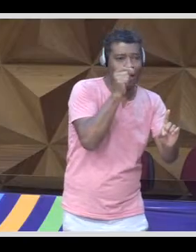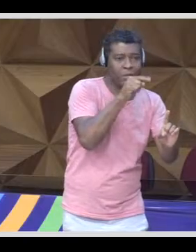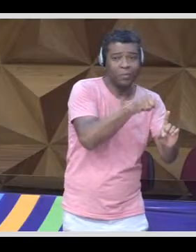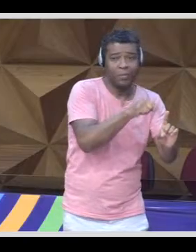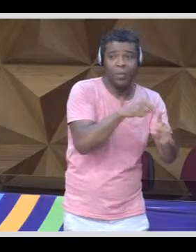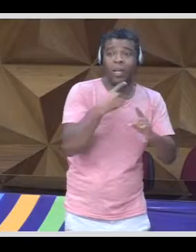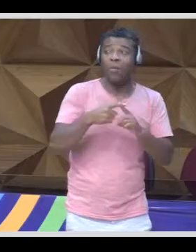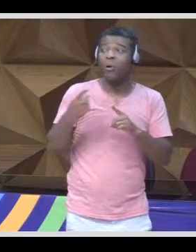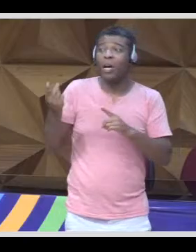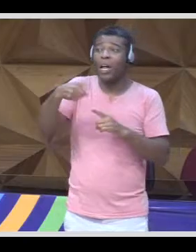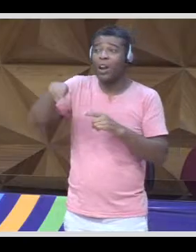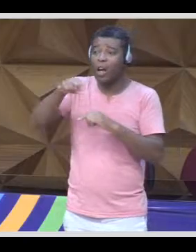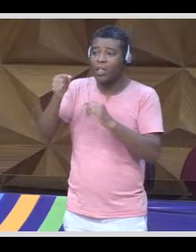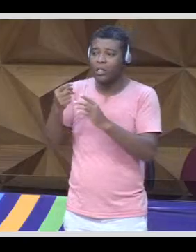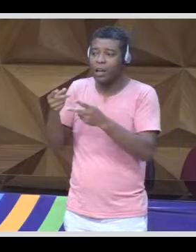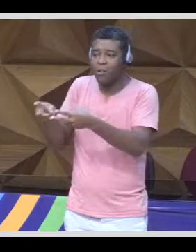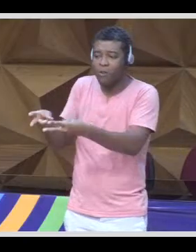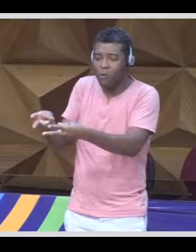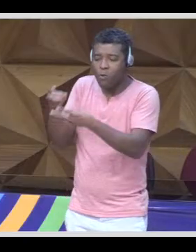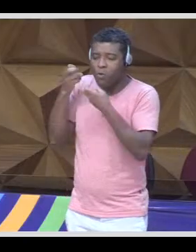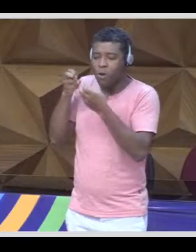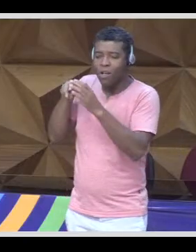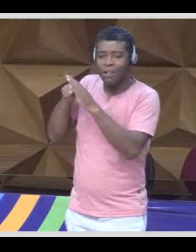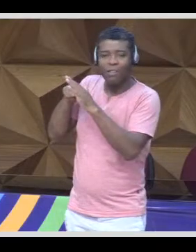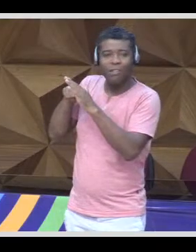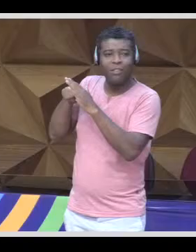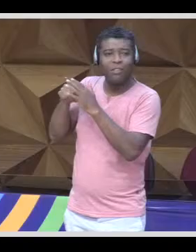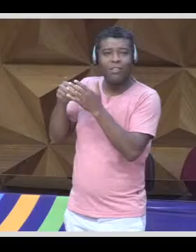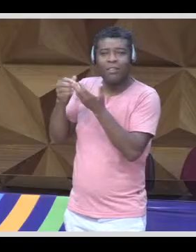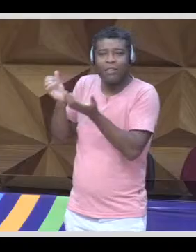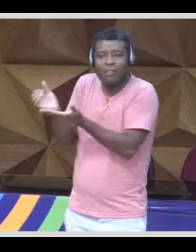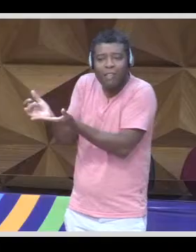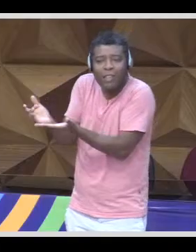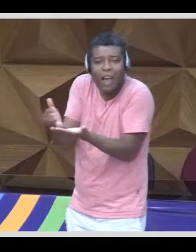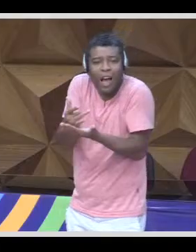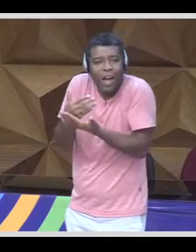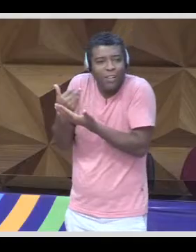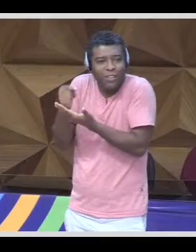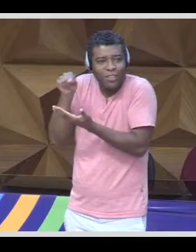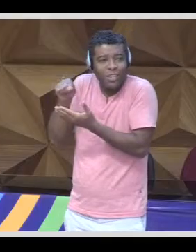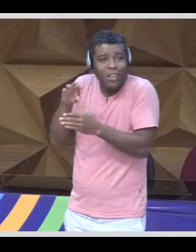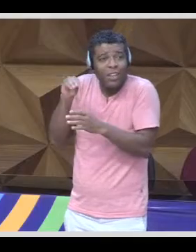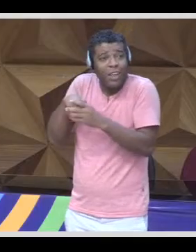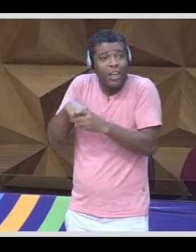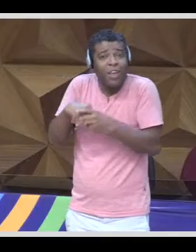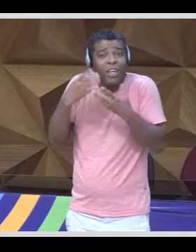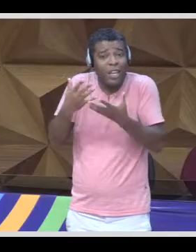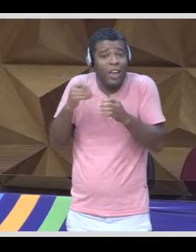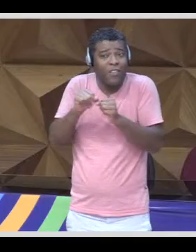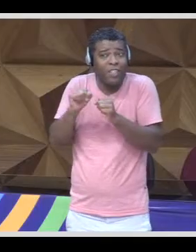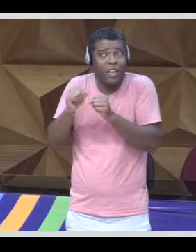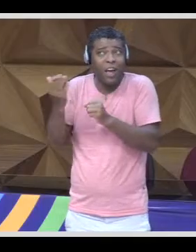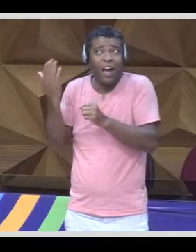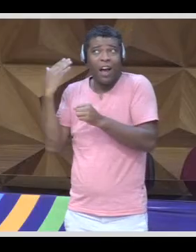wanted to do a similar analysis in the 2022 election. But then we looked into Telegram because